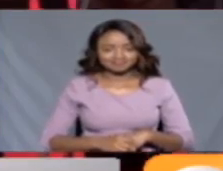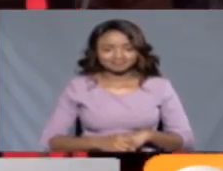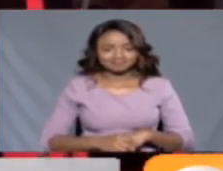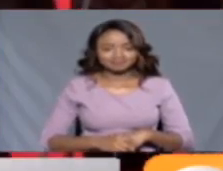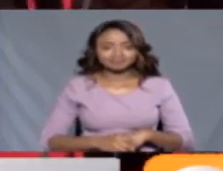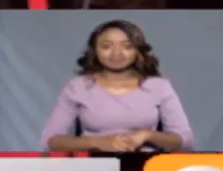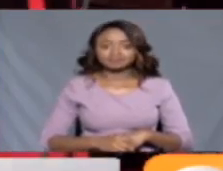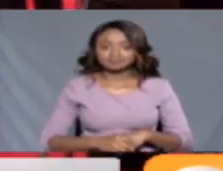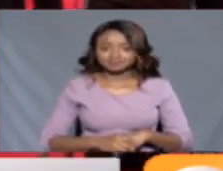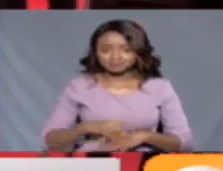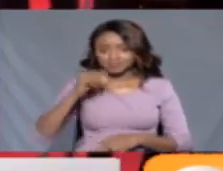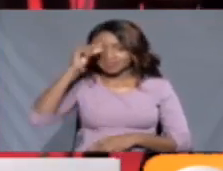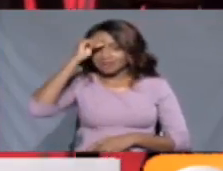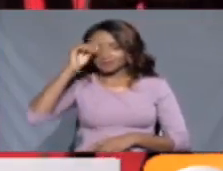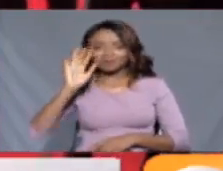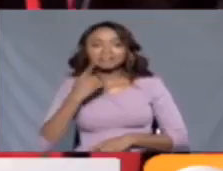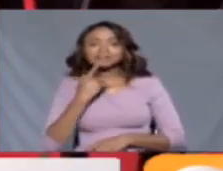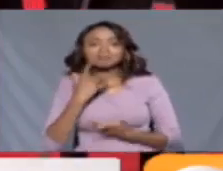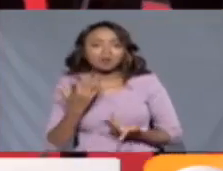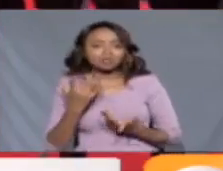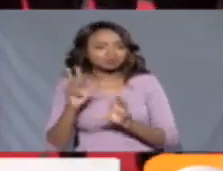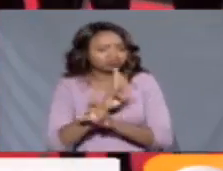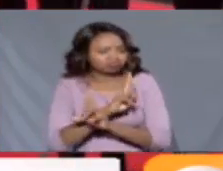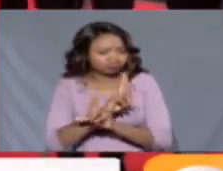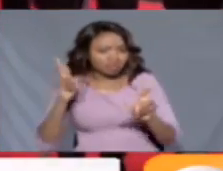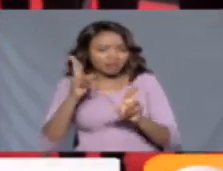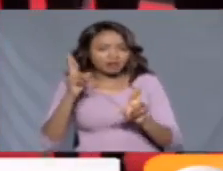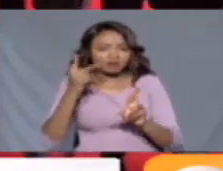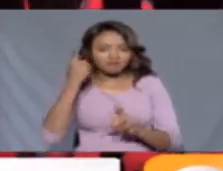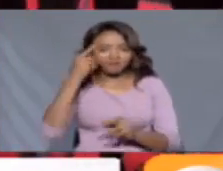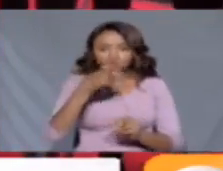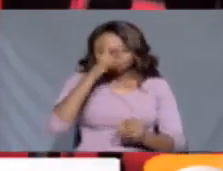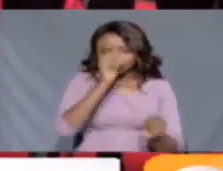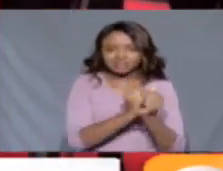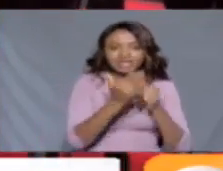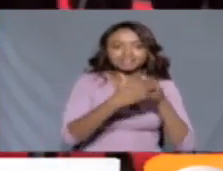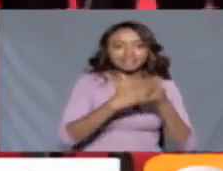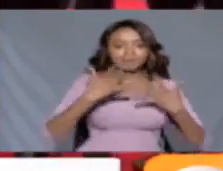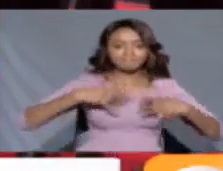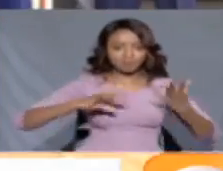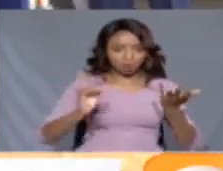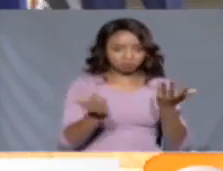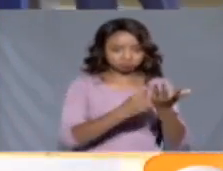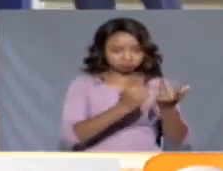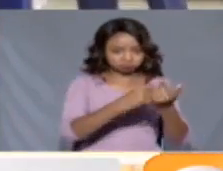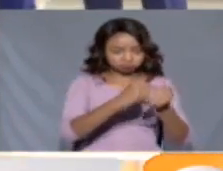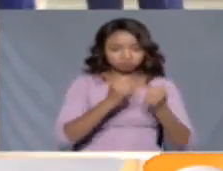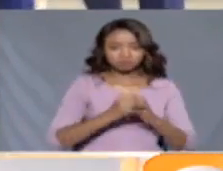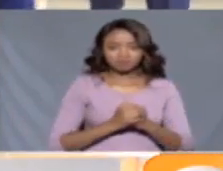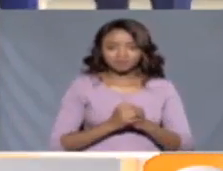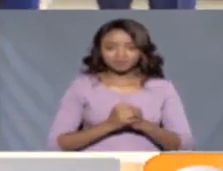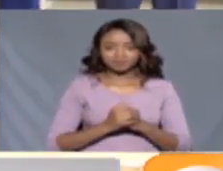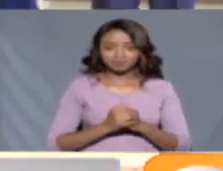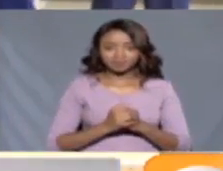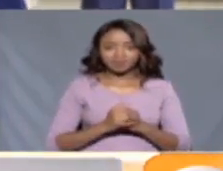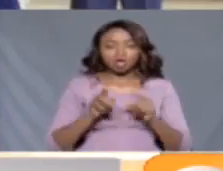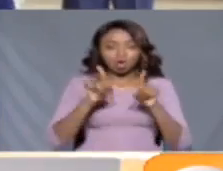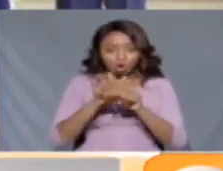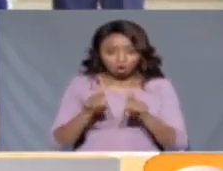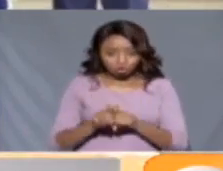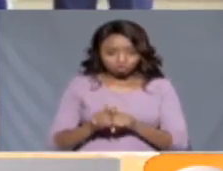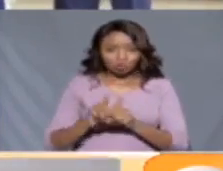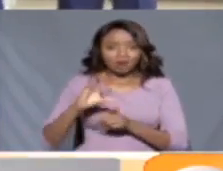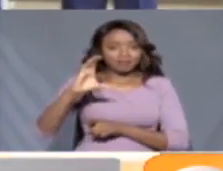The government says it's ready for the 2019 Kenya Population and Housing Census. The cabinet subcommittee in charge